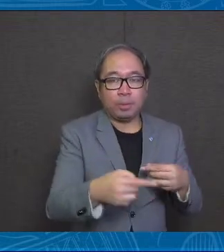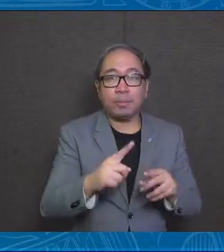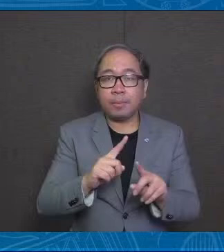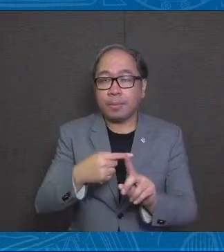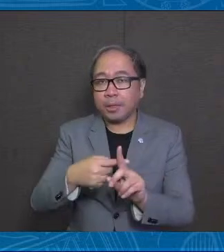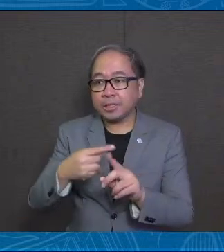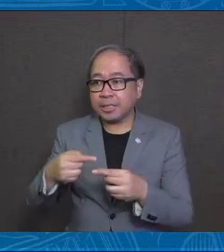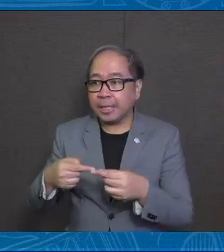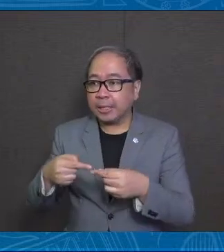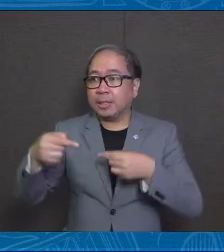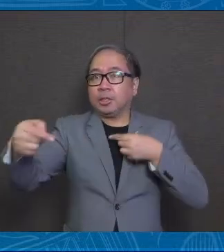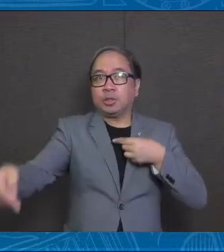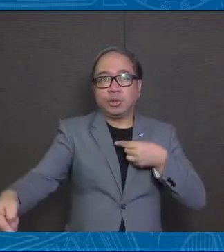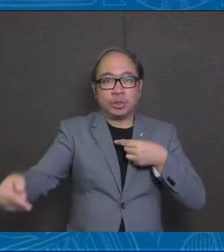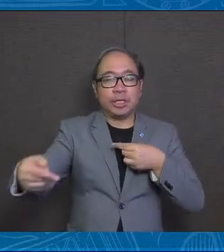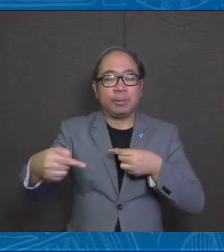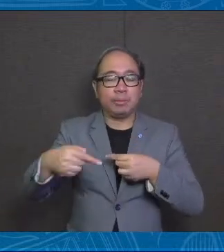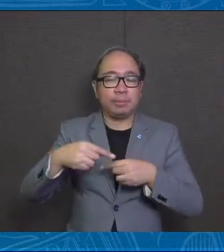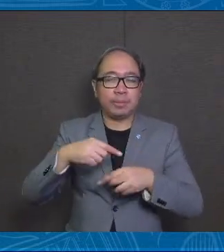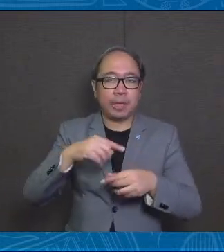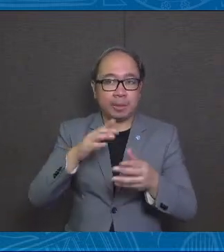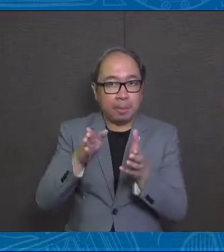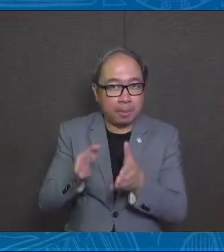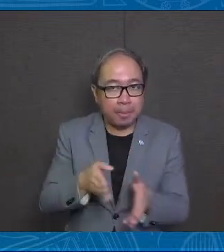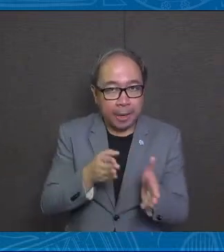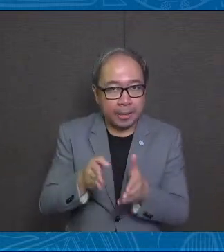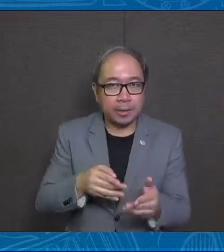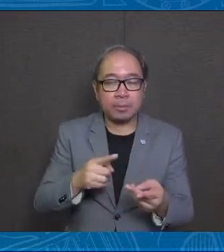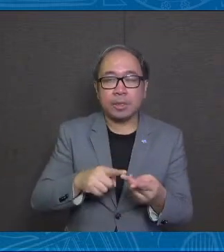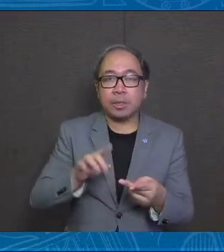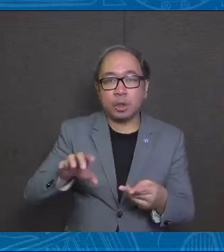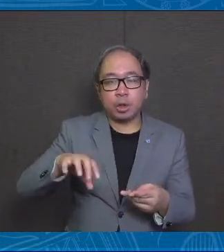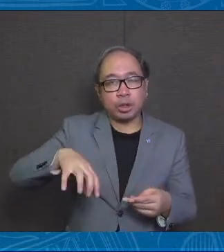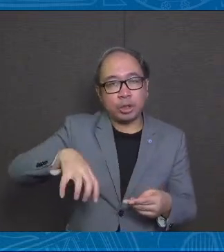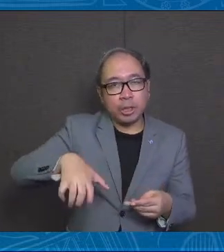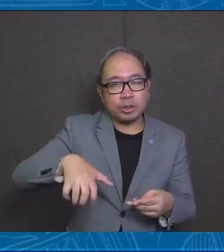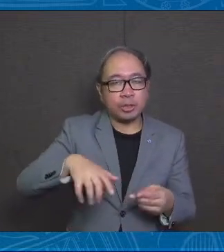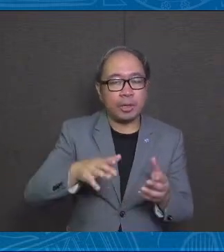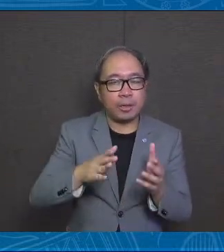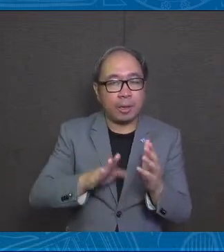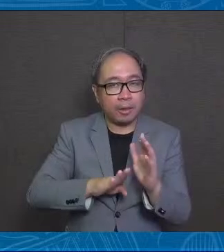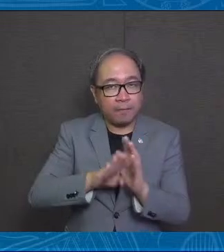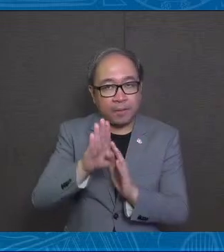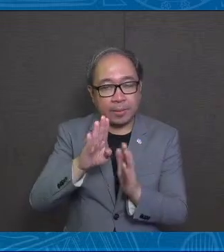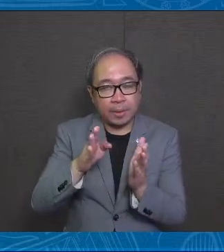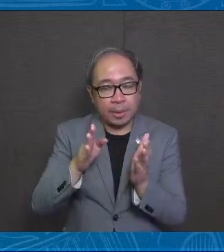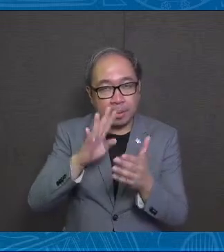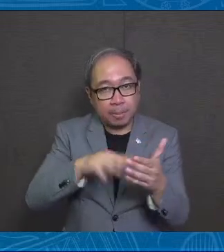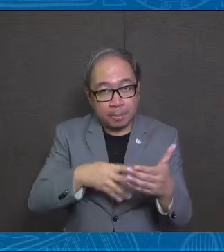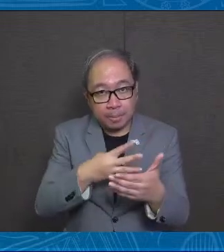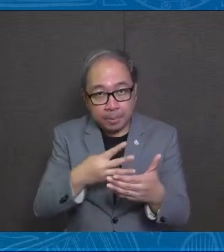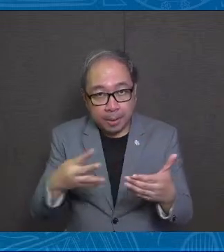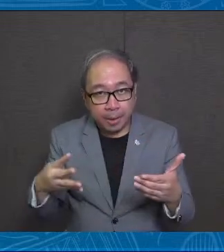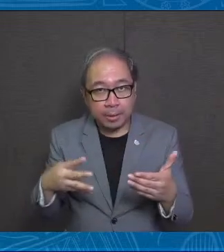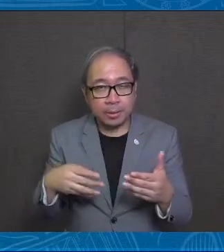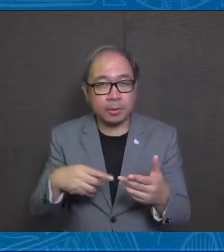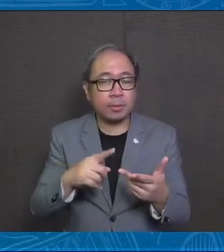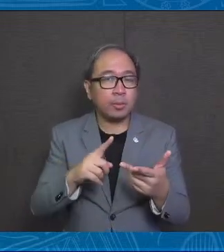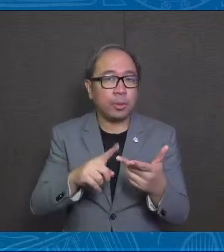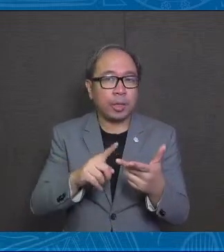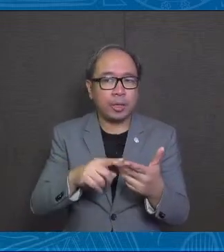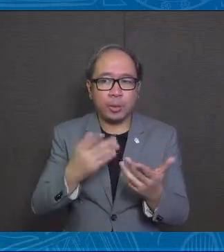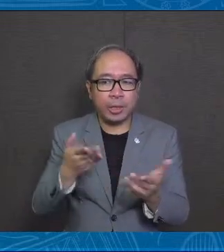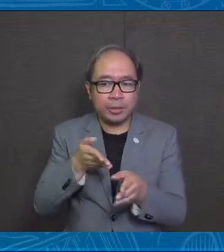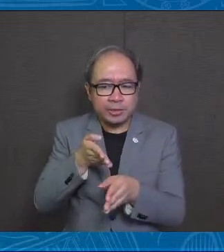and the planning linked to the national development plans. I heard you mention about the specific sector